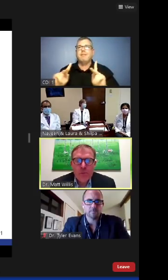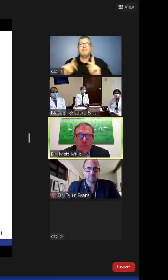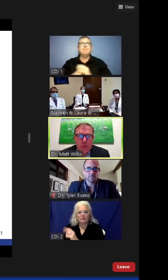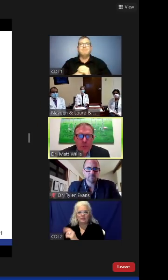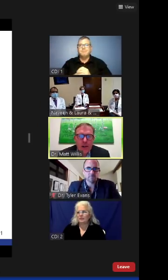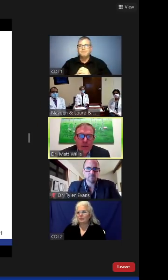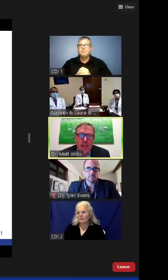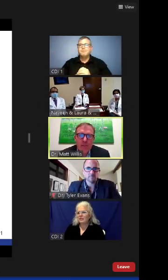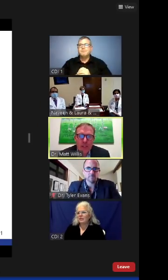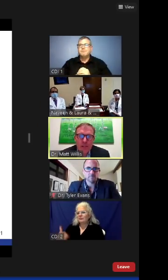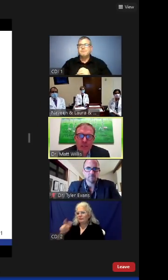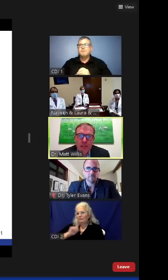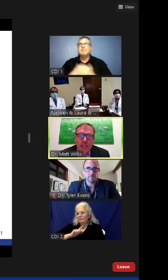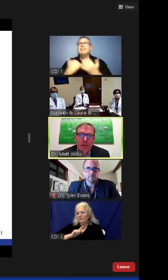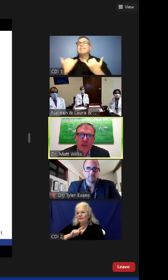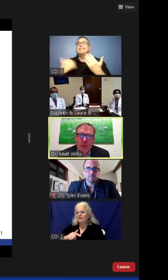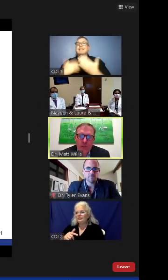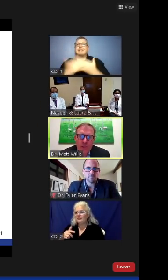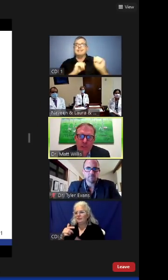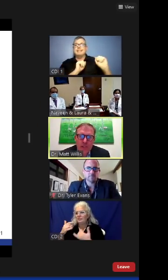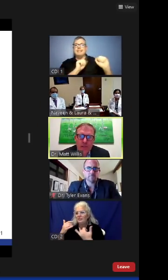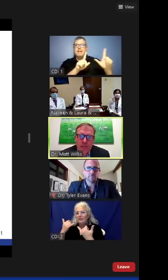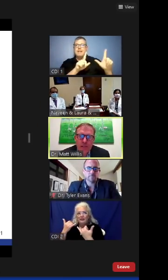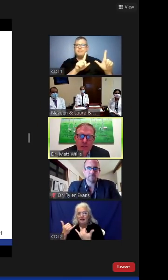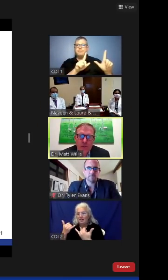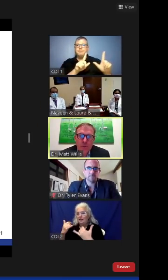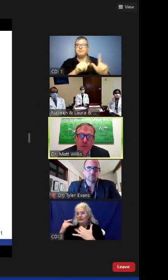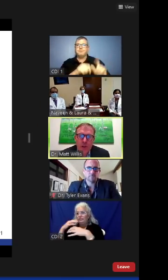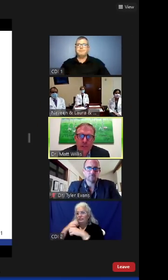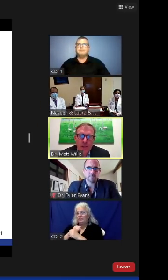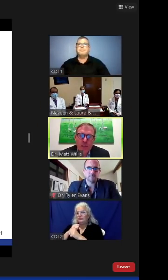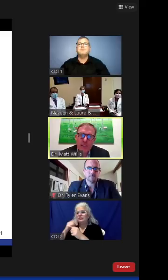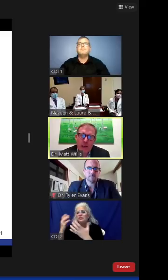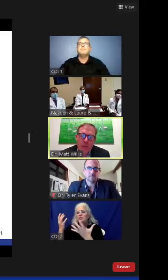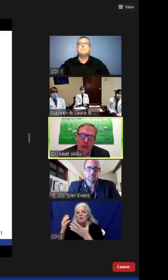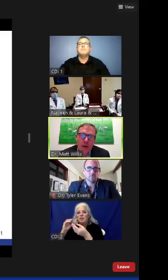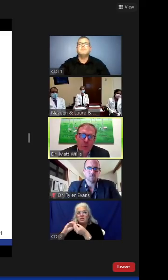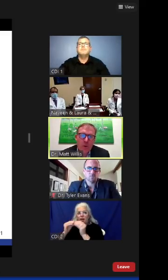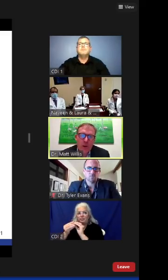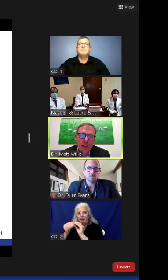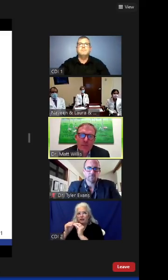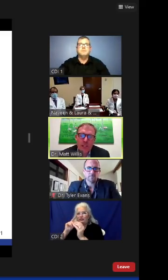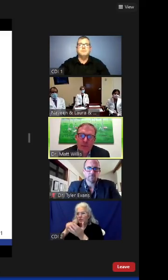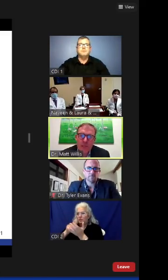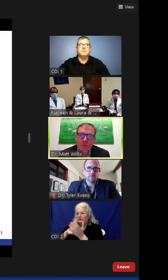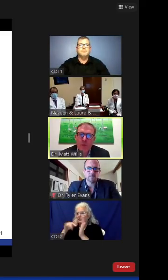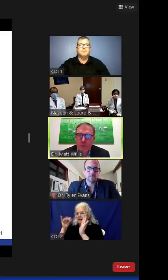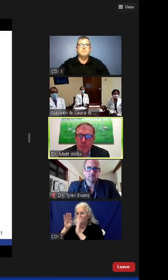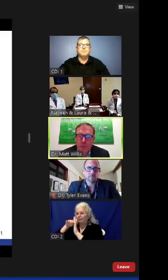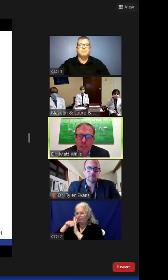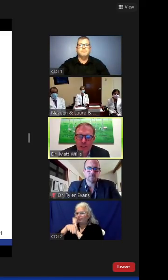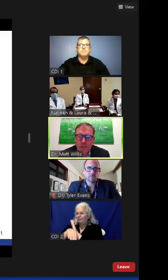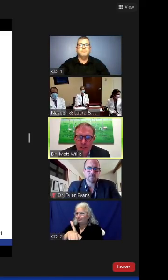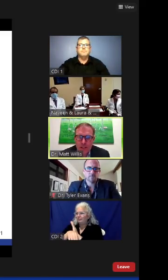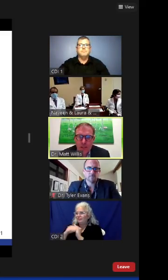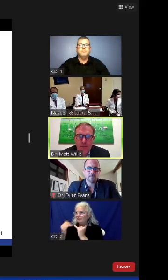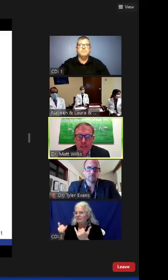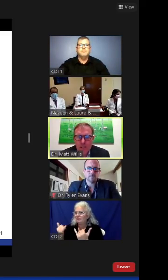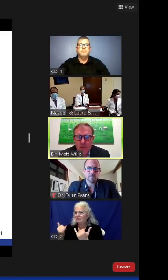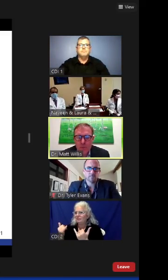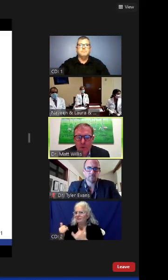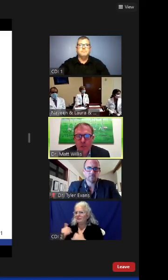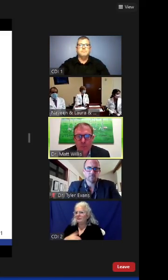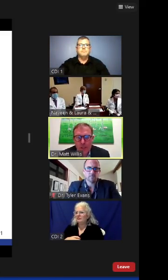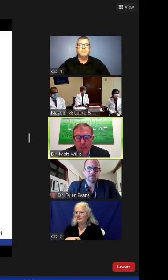So in summary, our case rates are declining, where our third surge is resolving. The stay-at-home order has been lifted. We're in the purple tier.